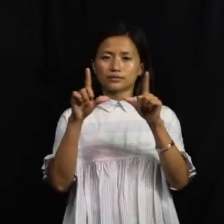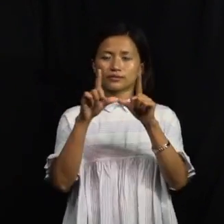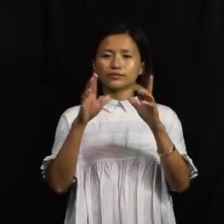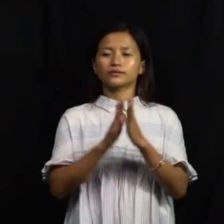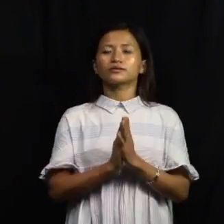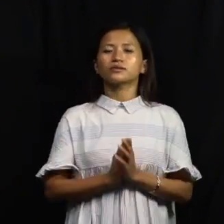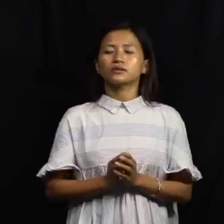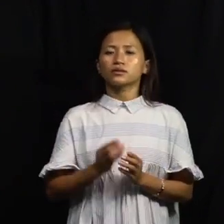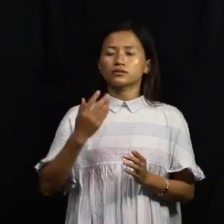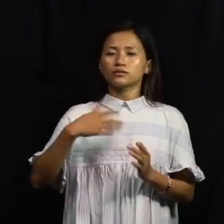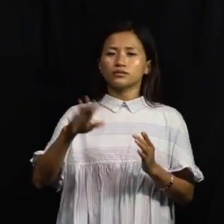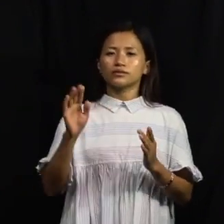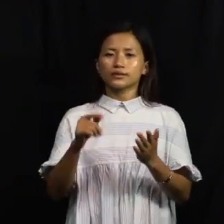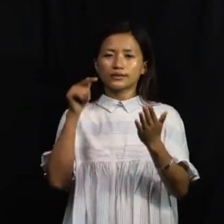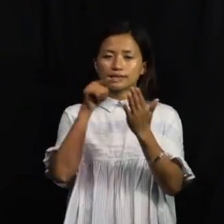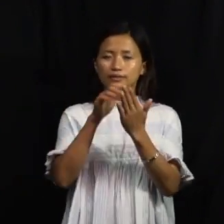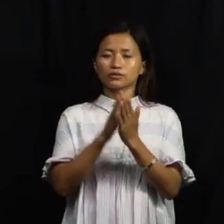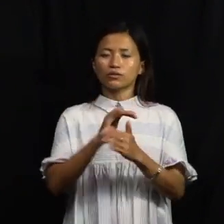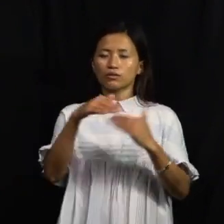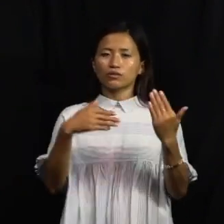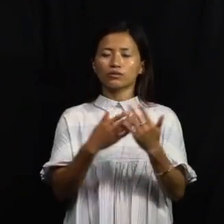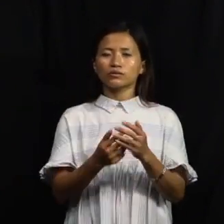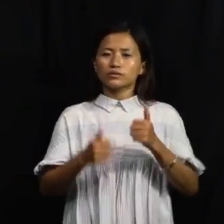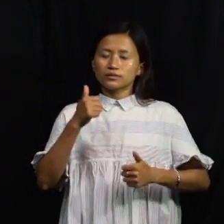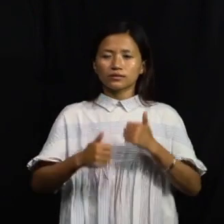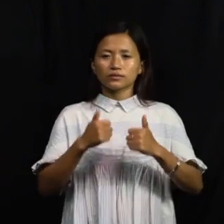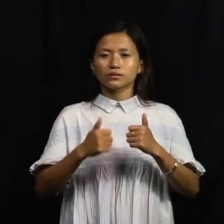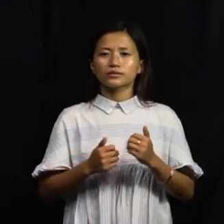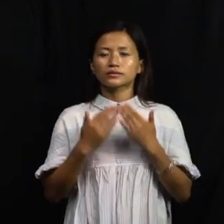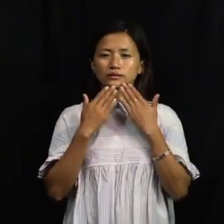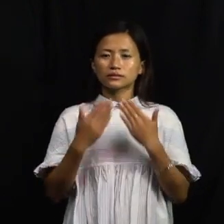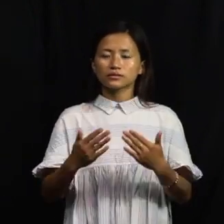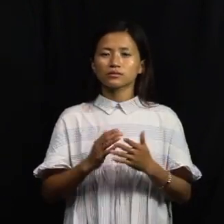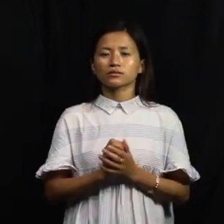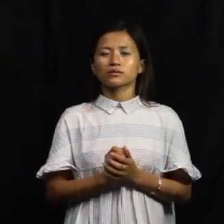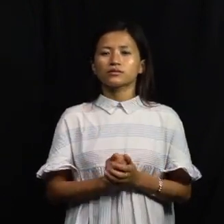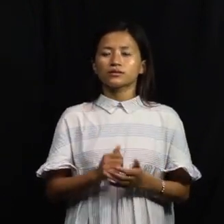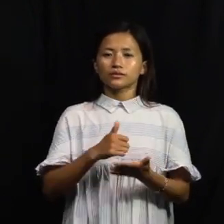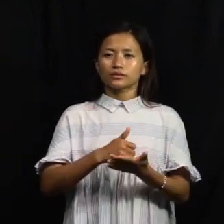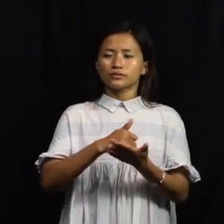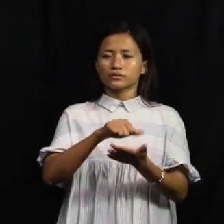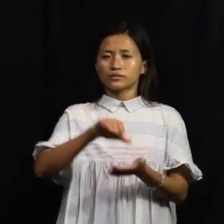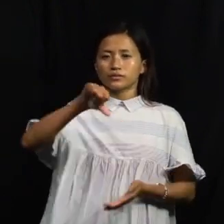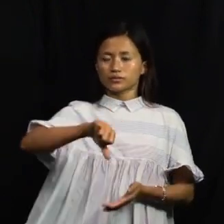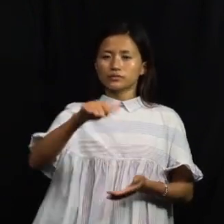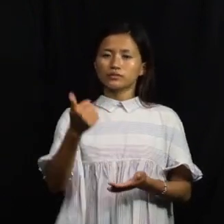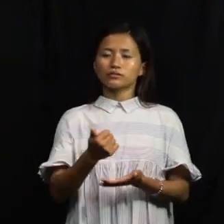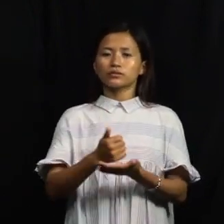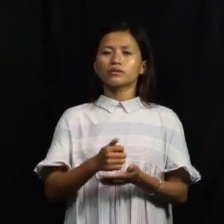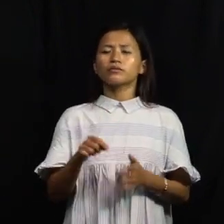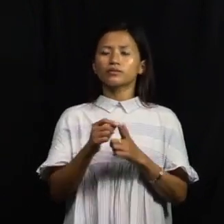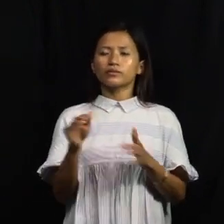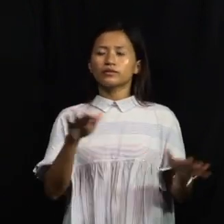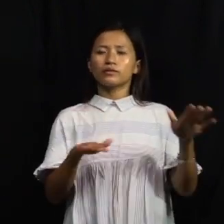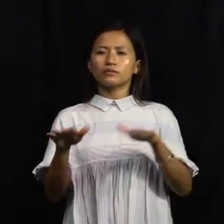you go to school, you attend school for the whole year and you give exams, isn't it? And then results are given to you whether you have performed